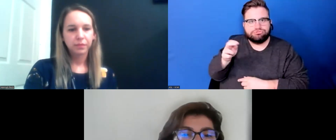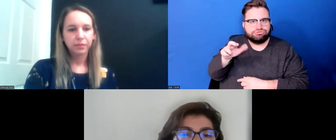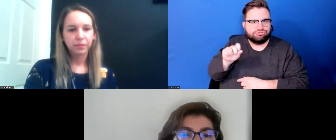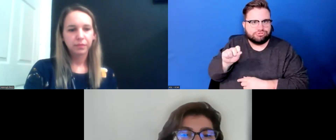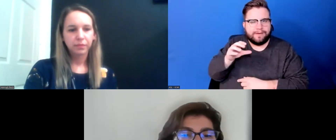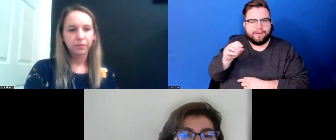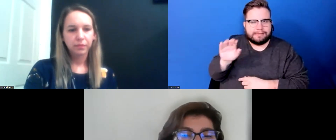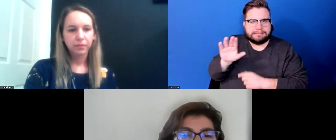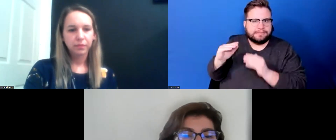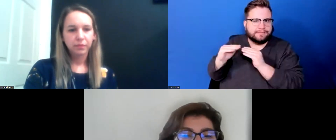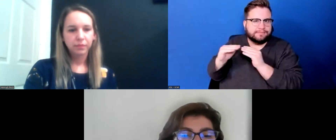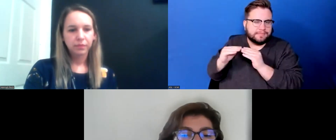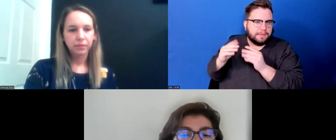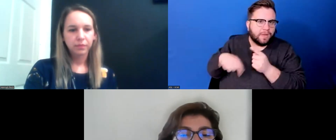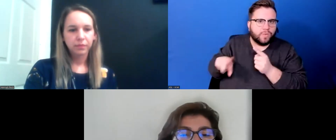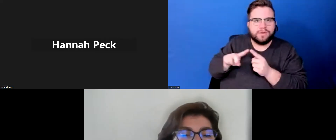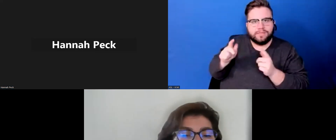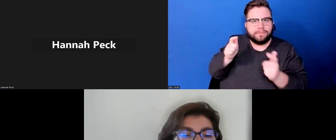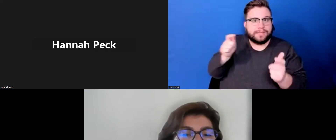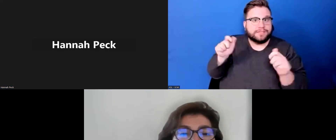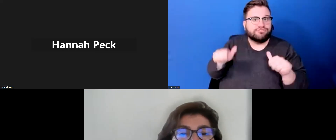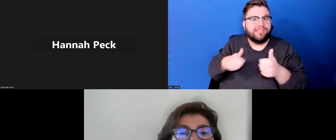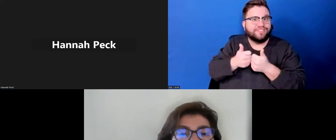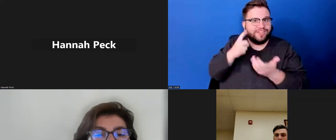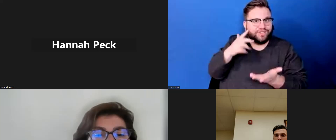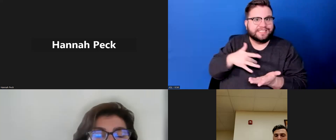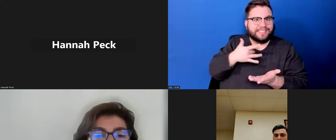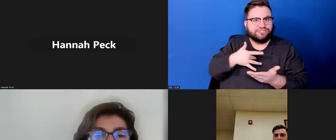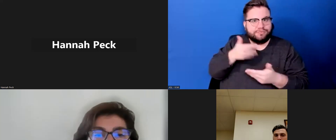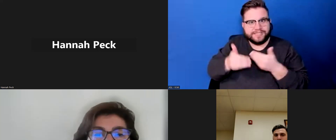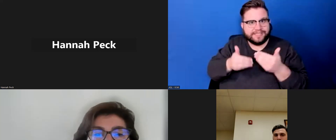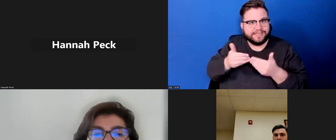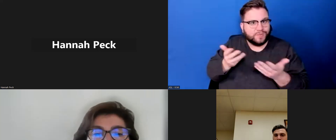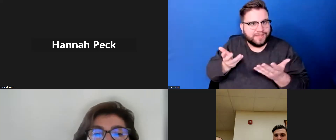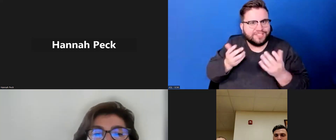On about the ultimate challenge to sensory processing, which is driving.